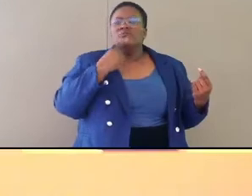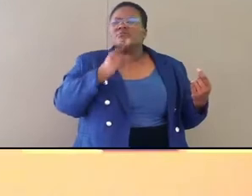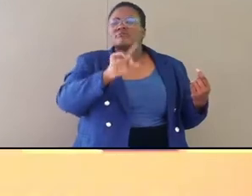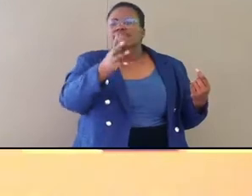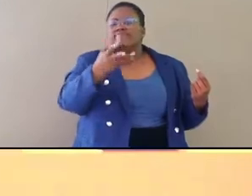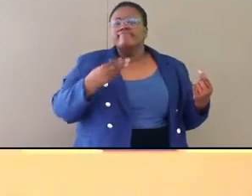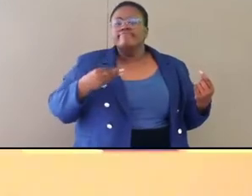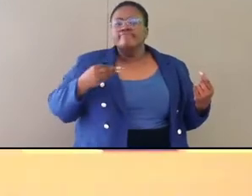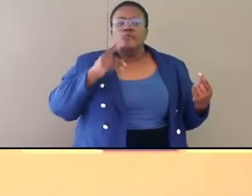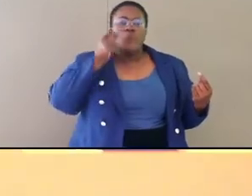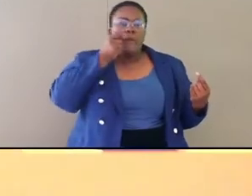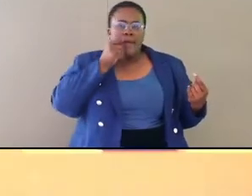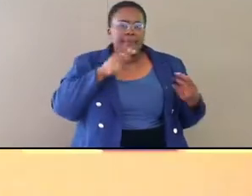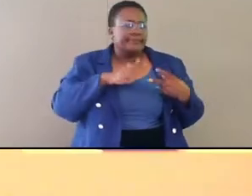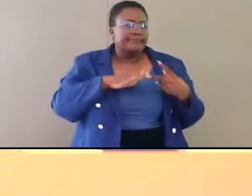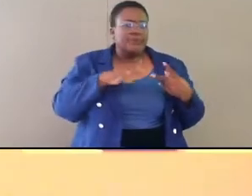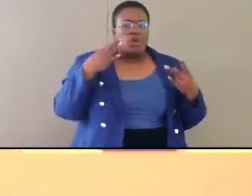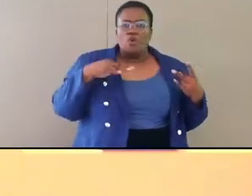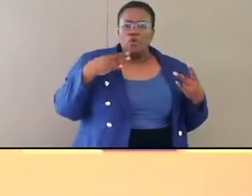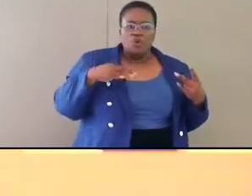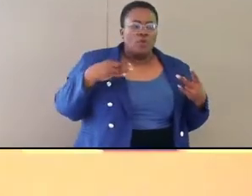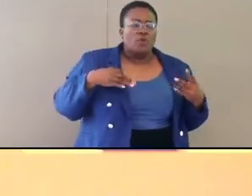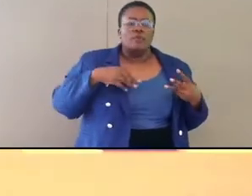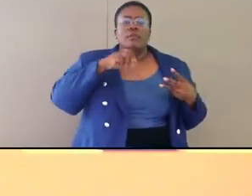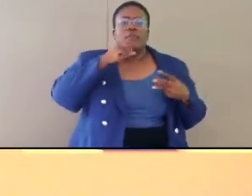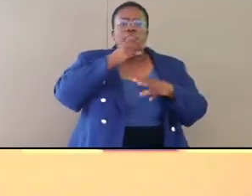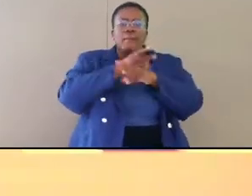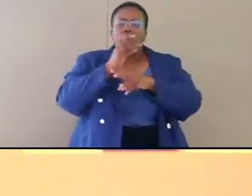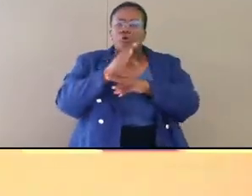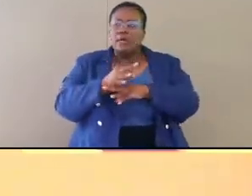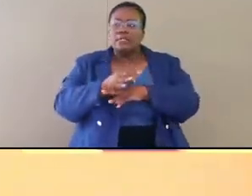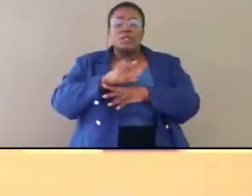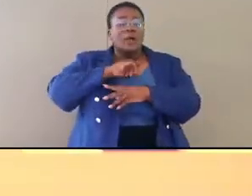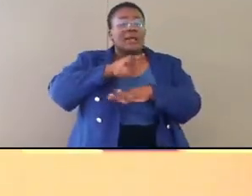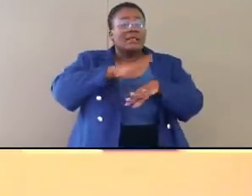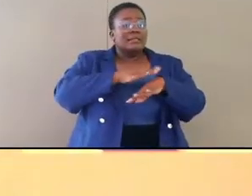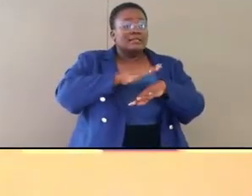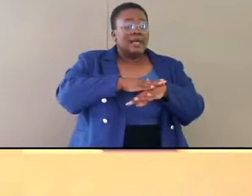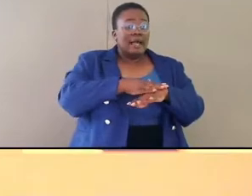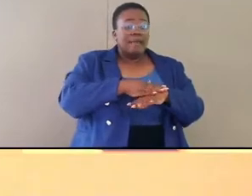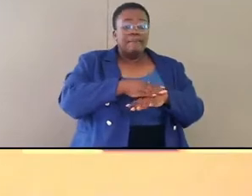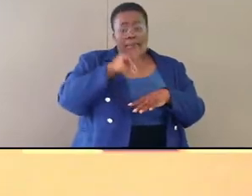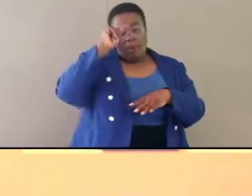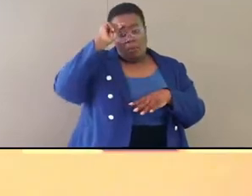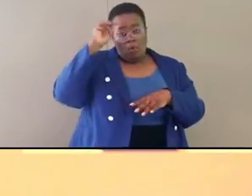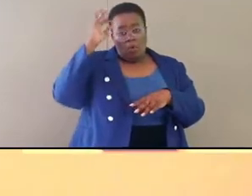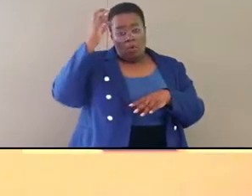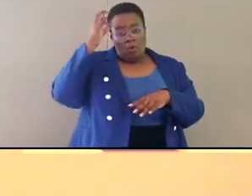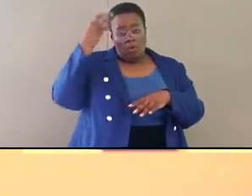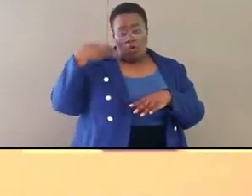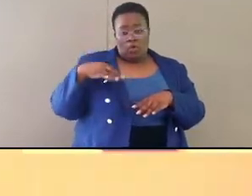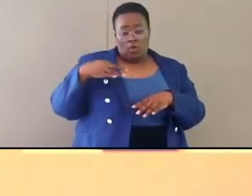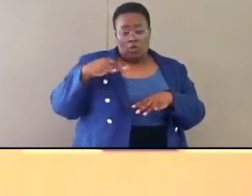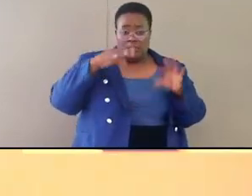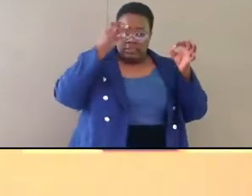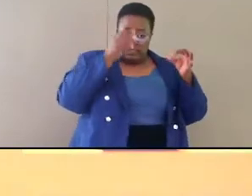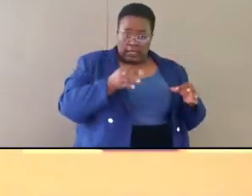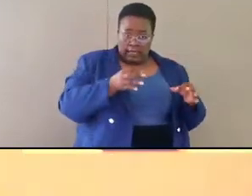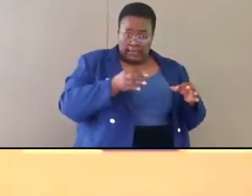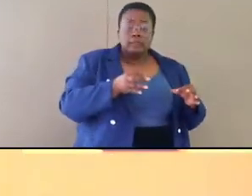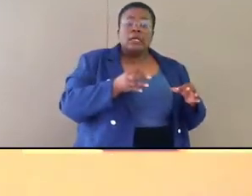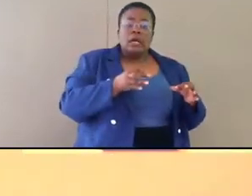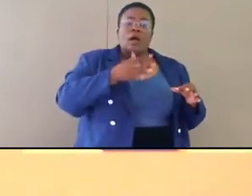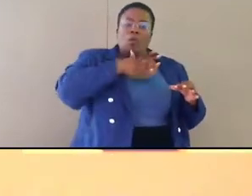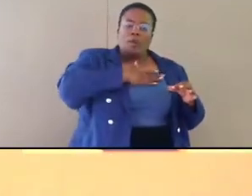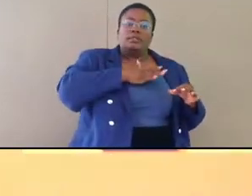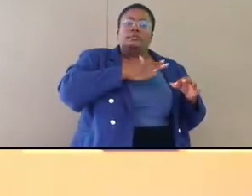young girl what do we say to the parents so that by the time they decide that they are going to have a child who has to be taken care